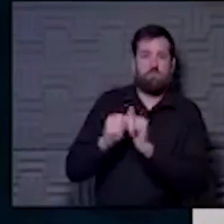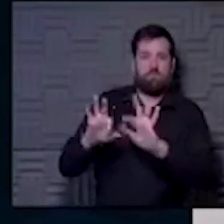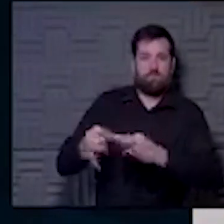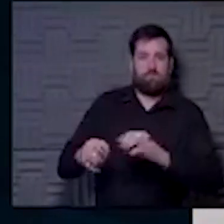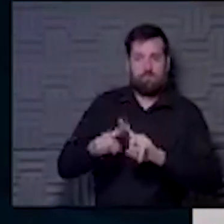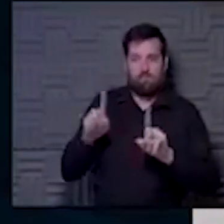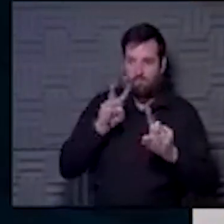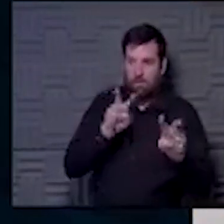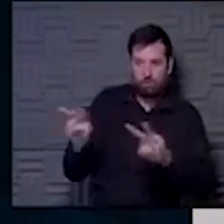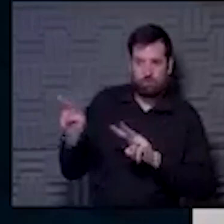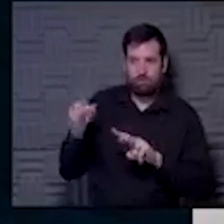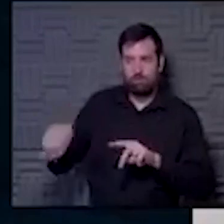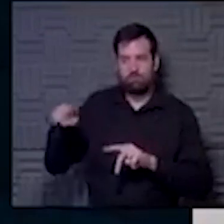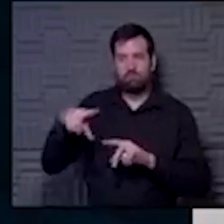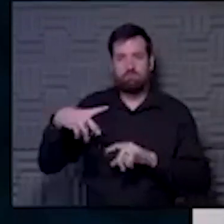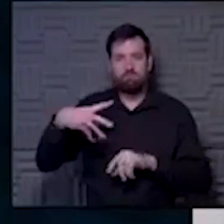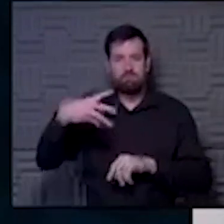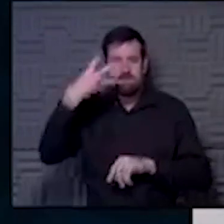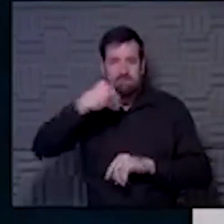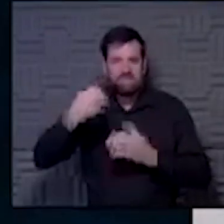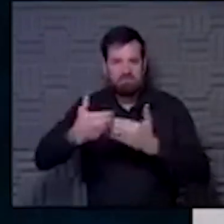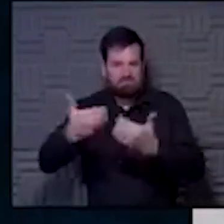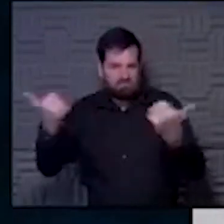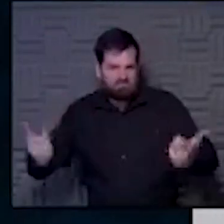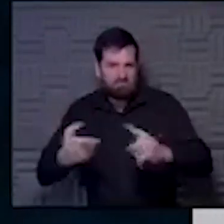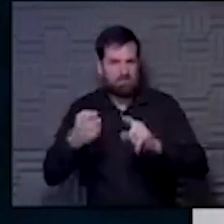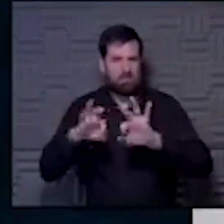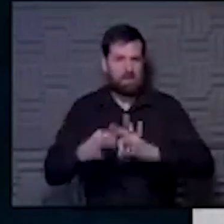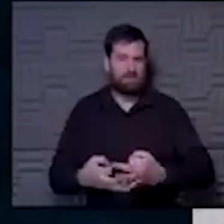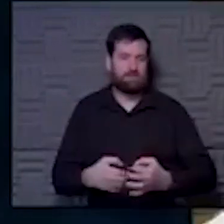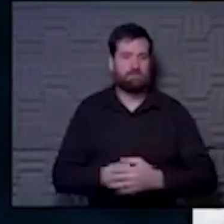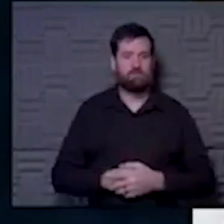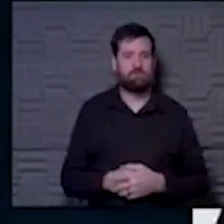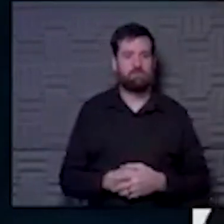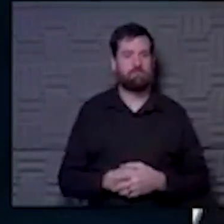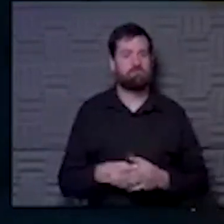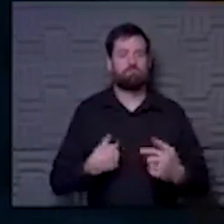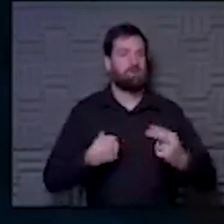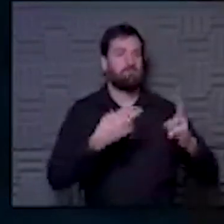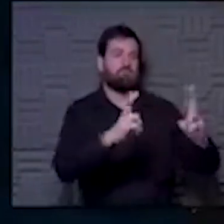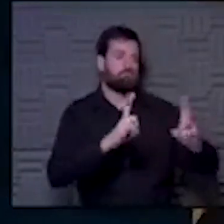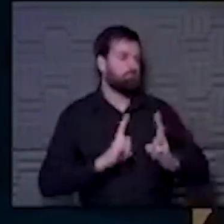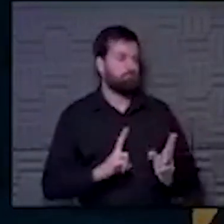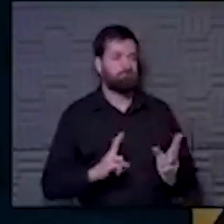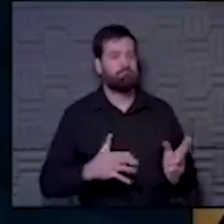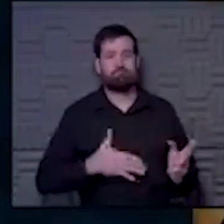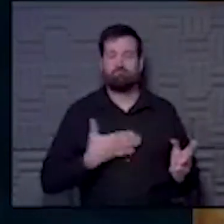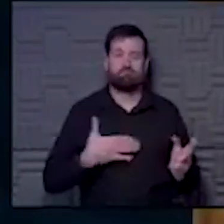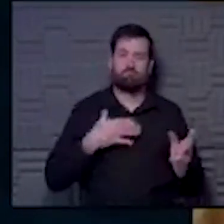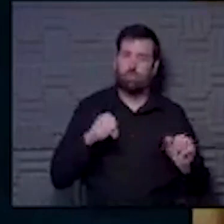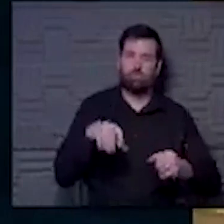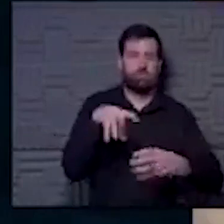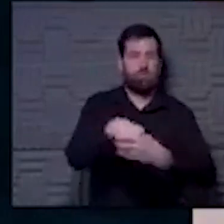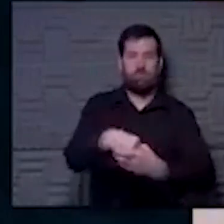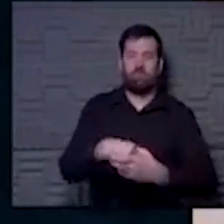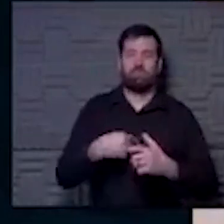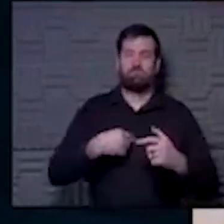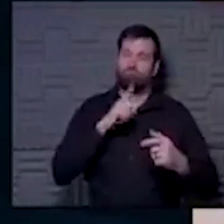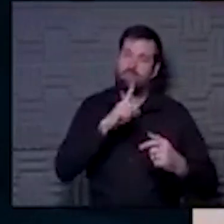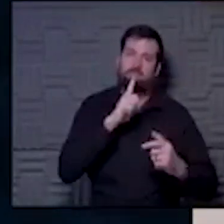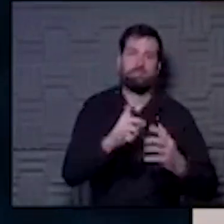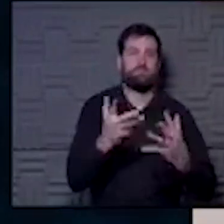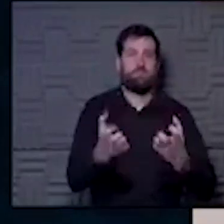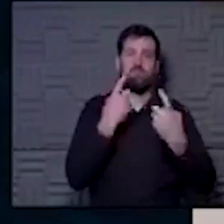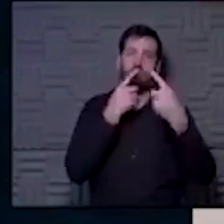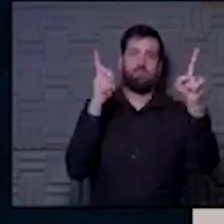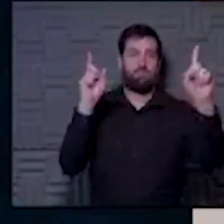them have to sleep away from their families. I'm honored. I'm glad that I can be a part of it. I really want this to work so that